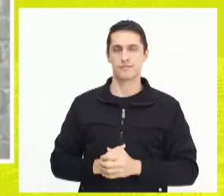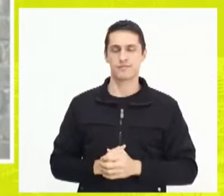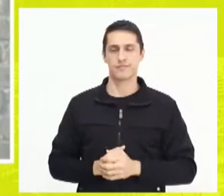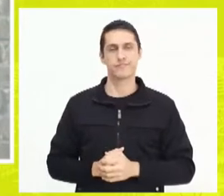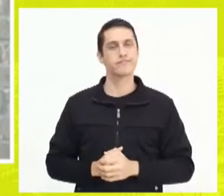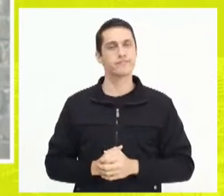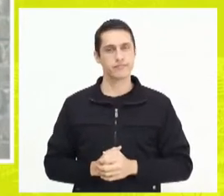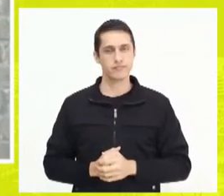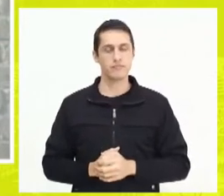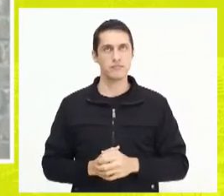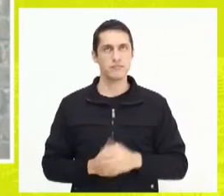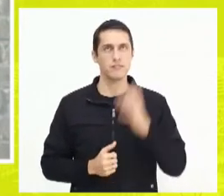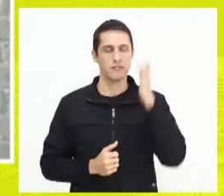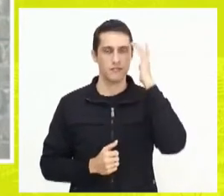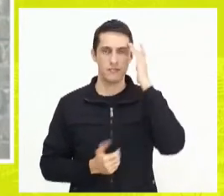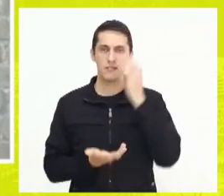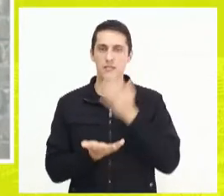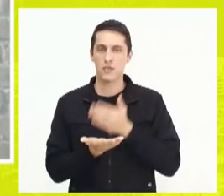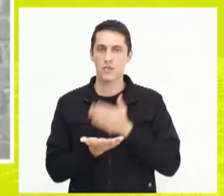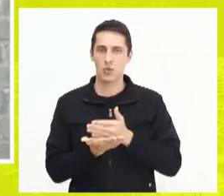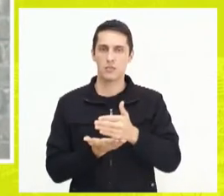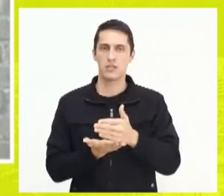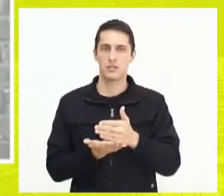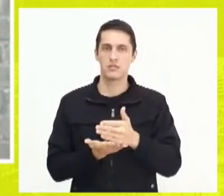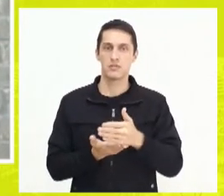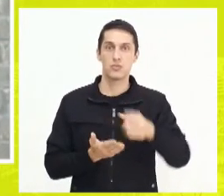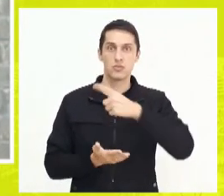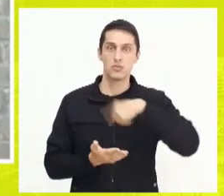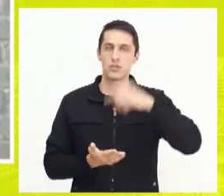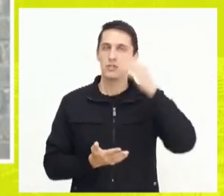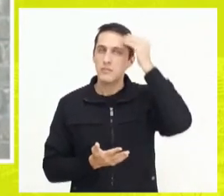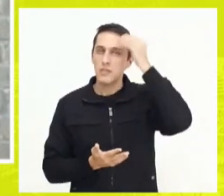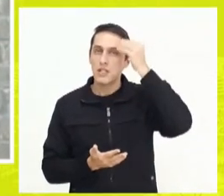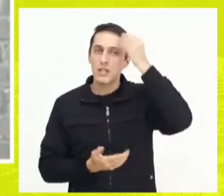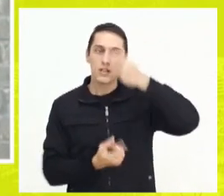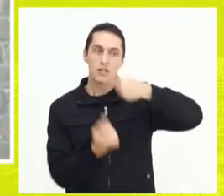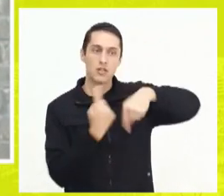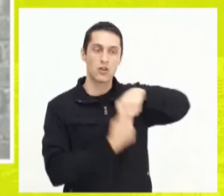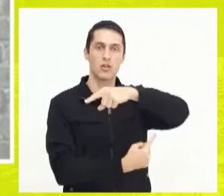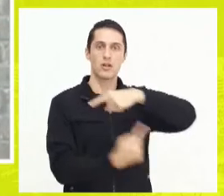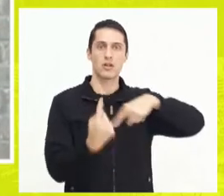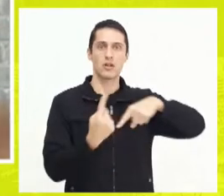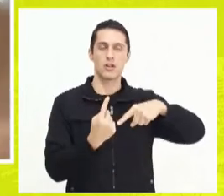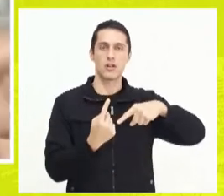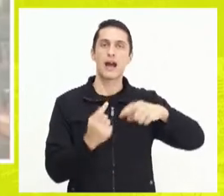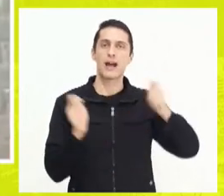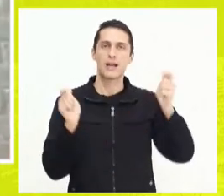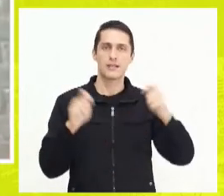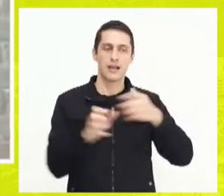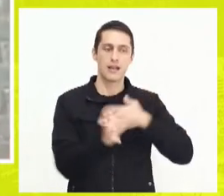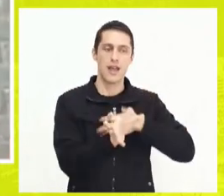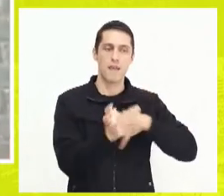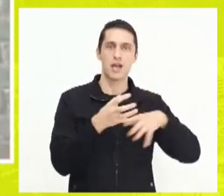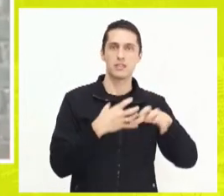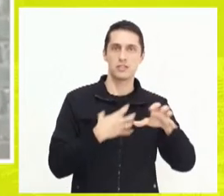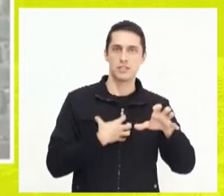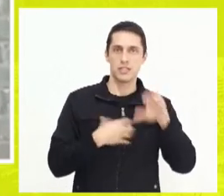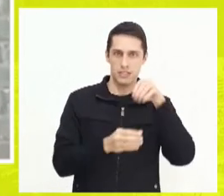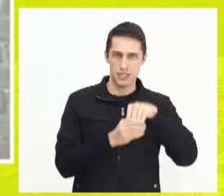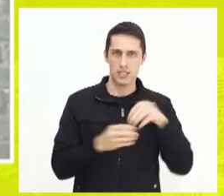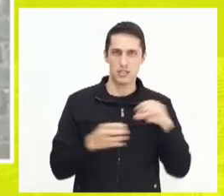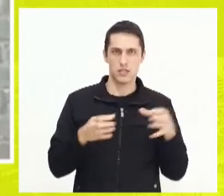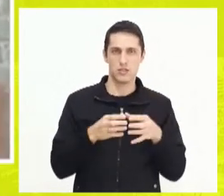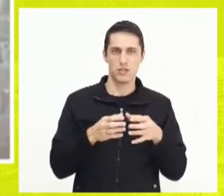could be a good start as we share experiences there's more empathy in the